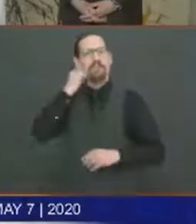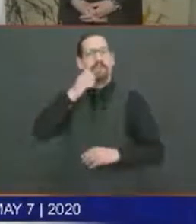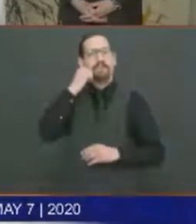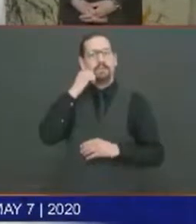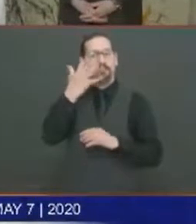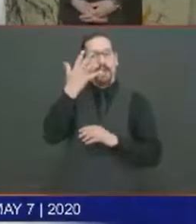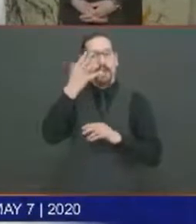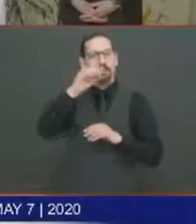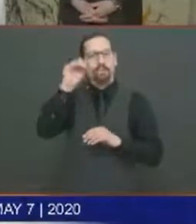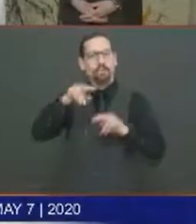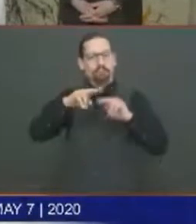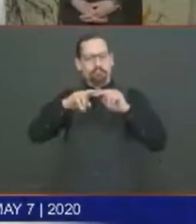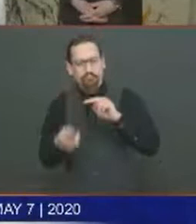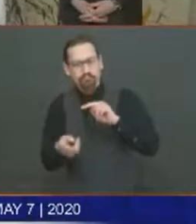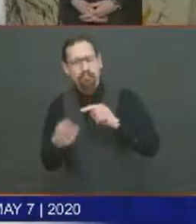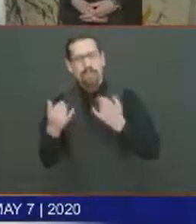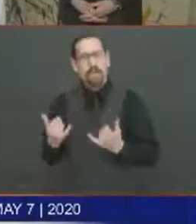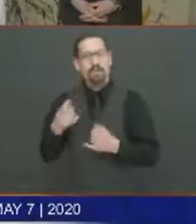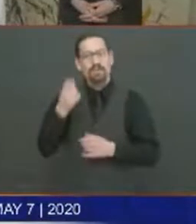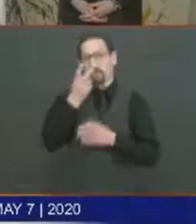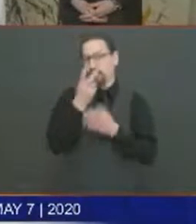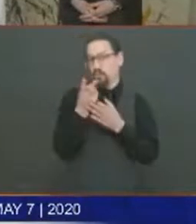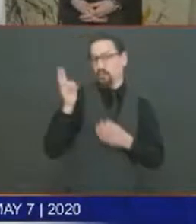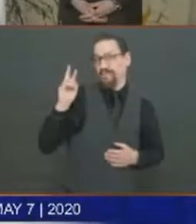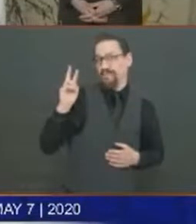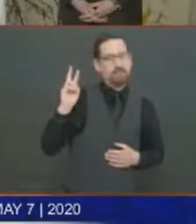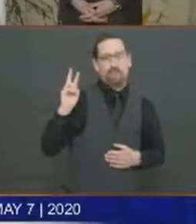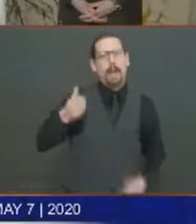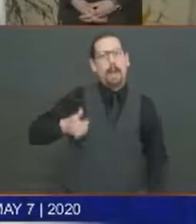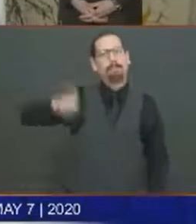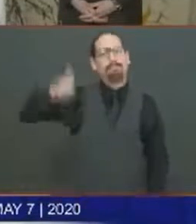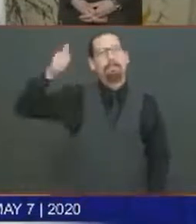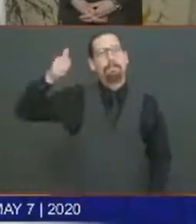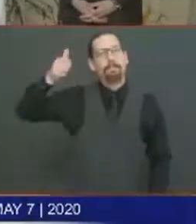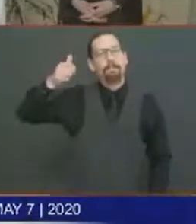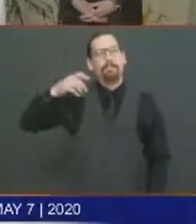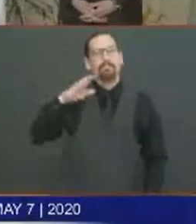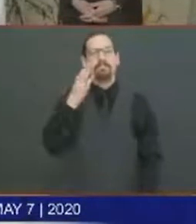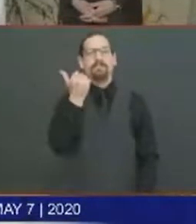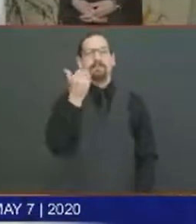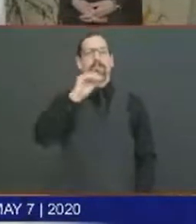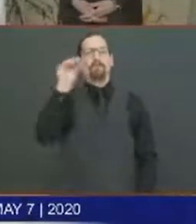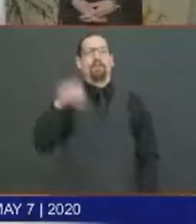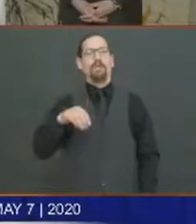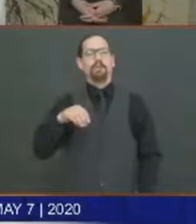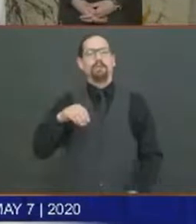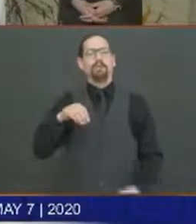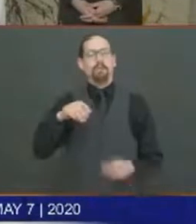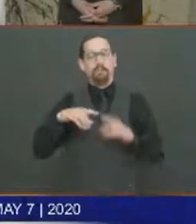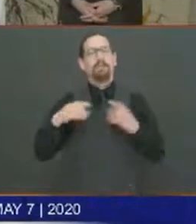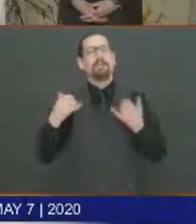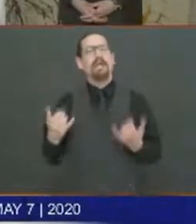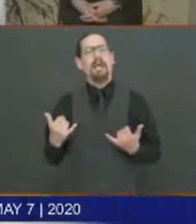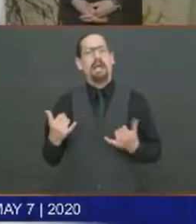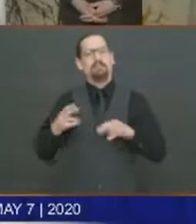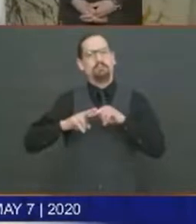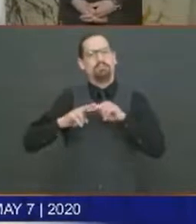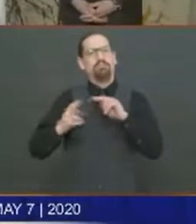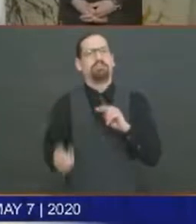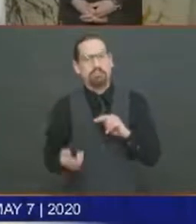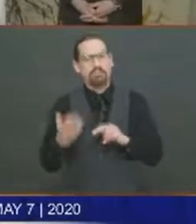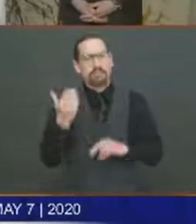ago. So that's a 15% decrease in the number of new hospitalizations. For new